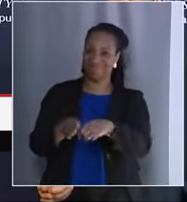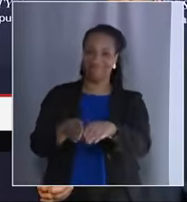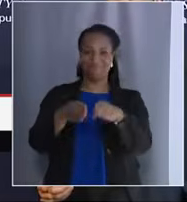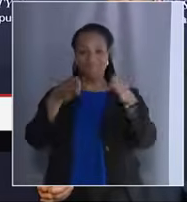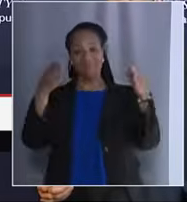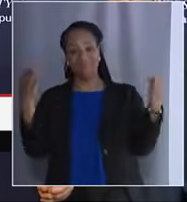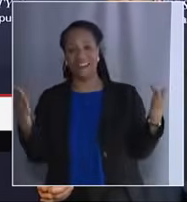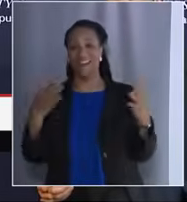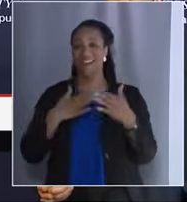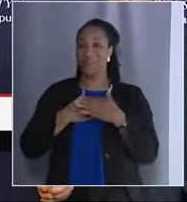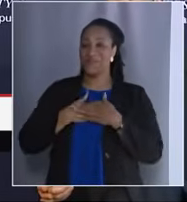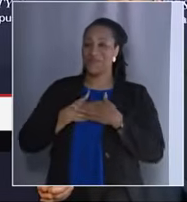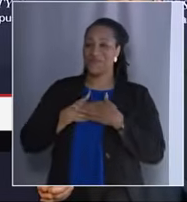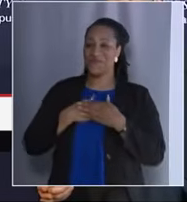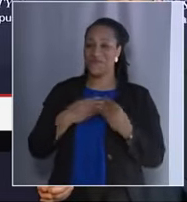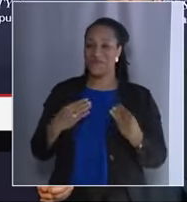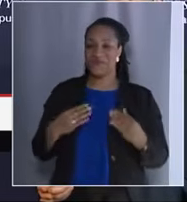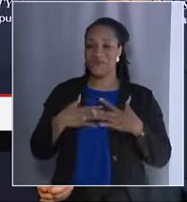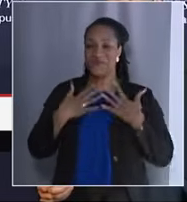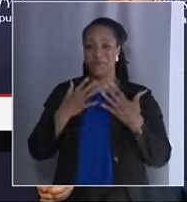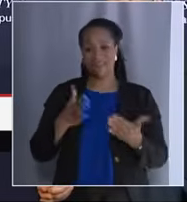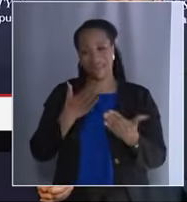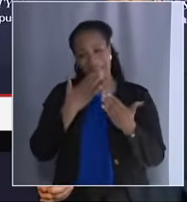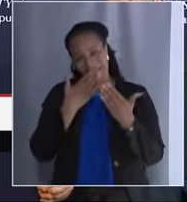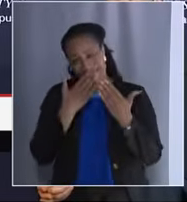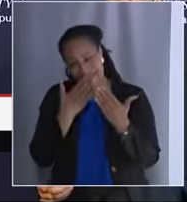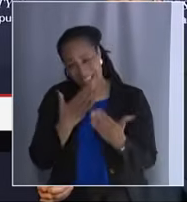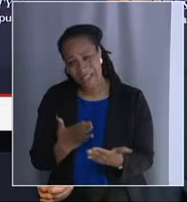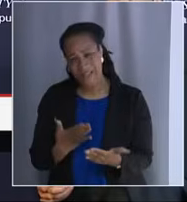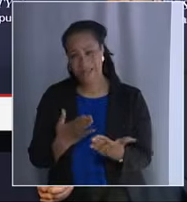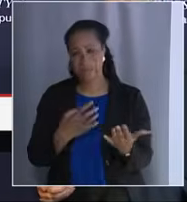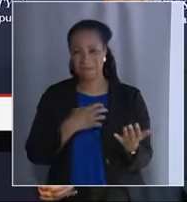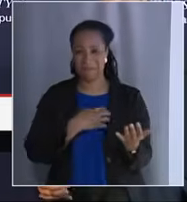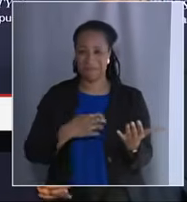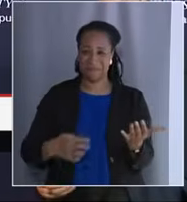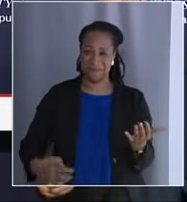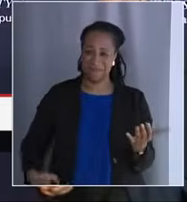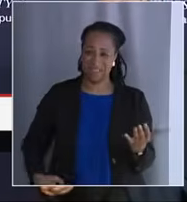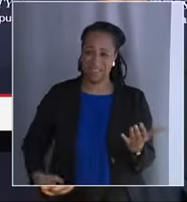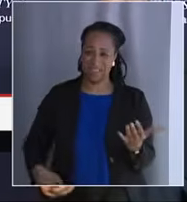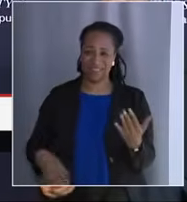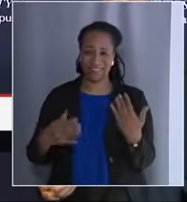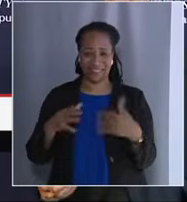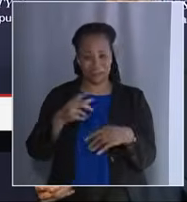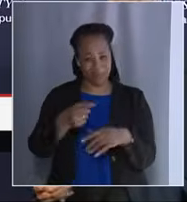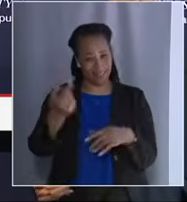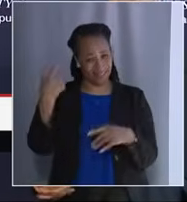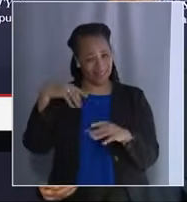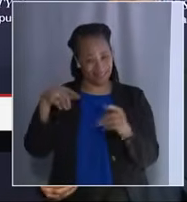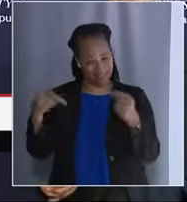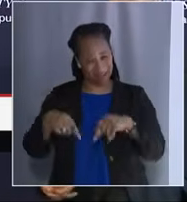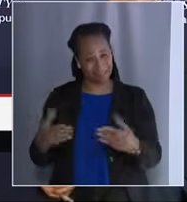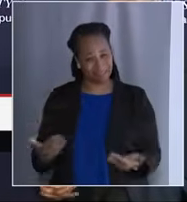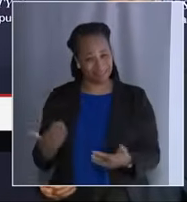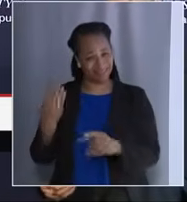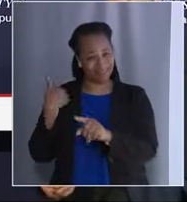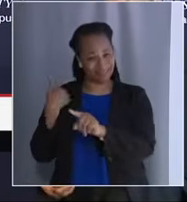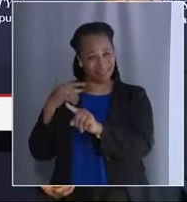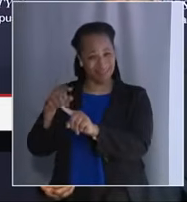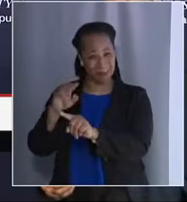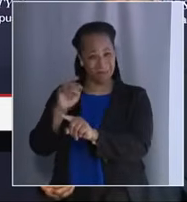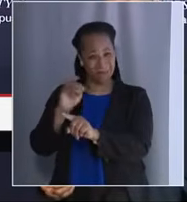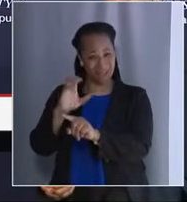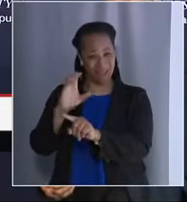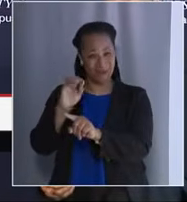mayor for being here and for coming to our last building, too. That was a wonderful event. And